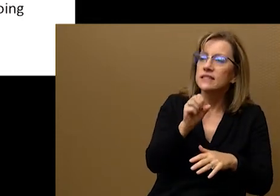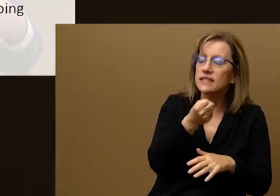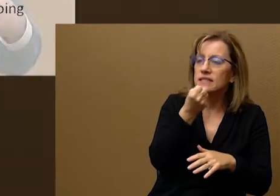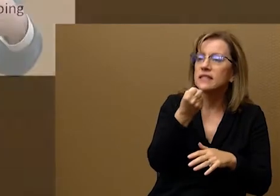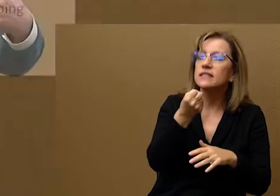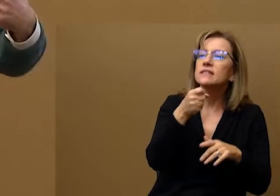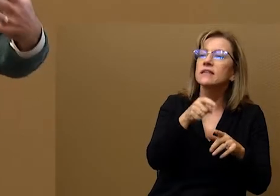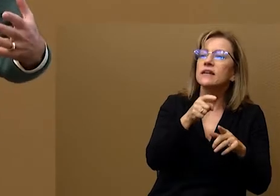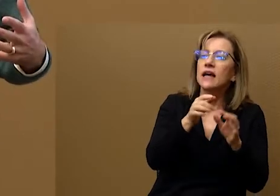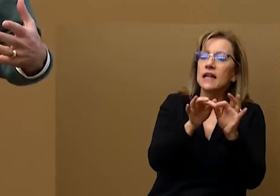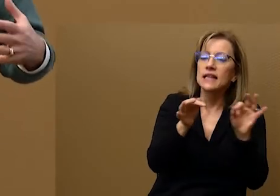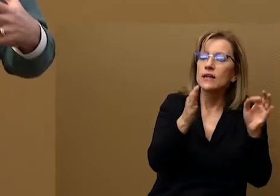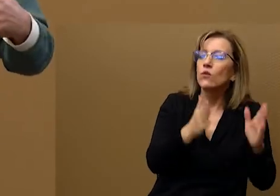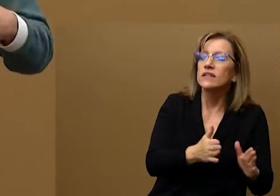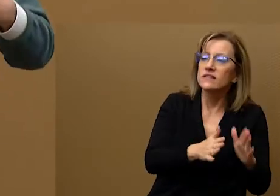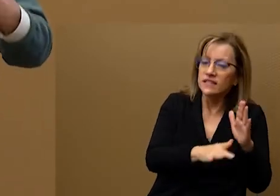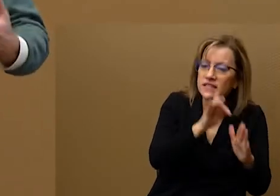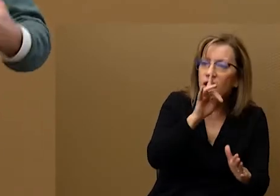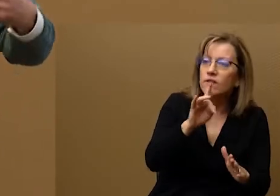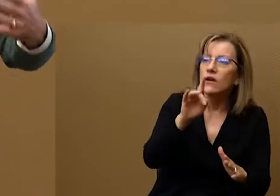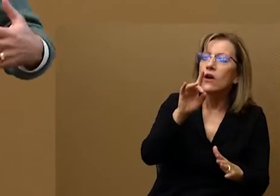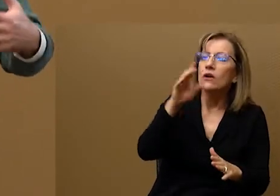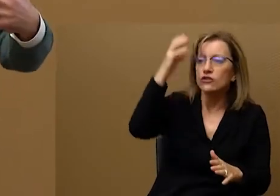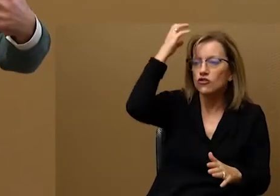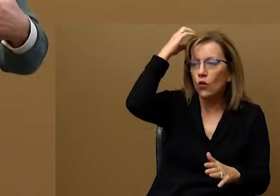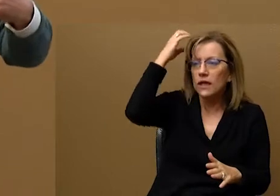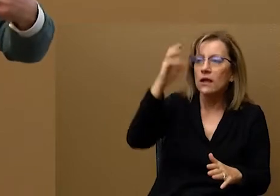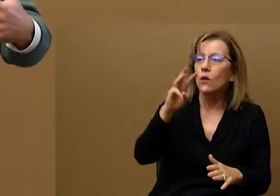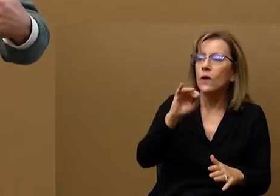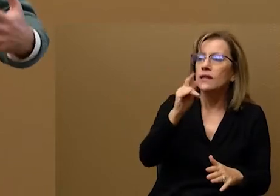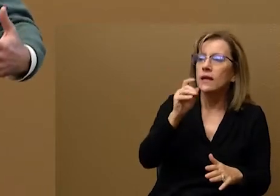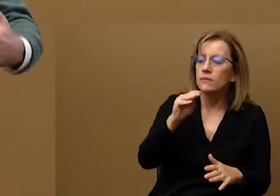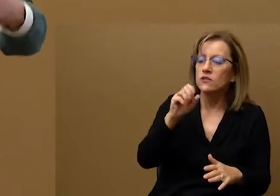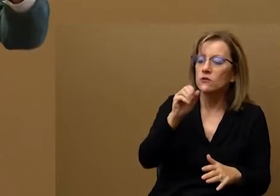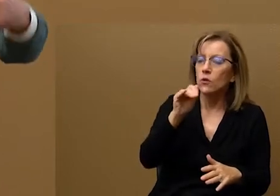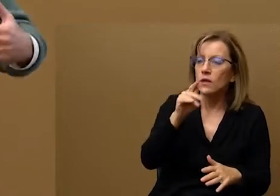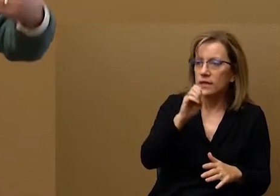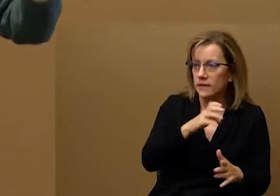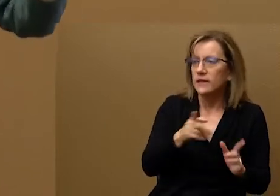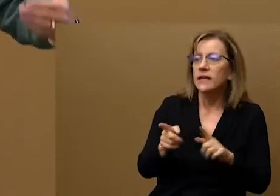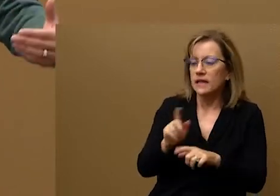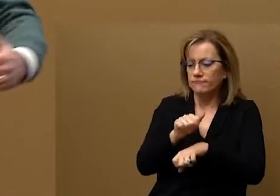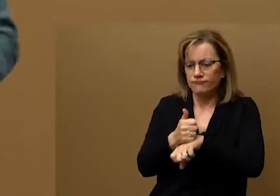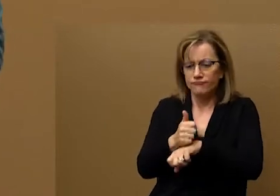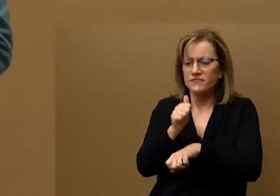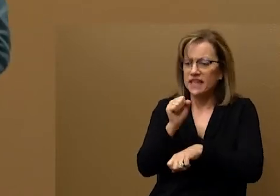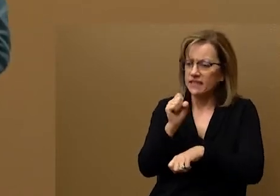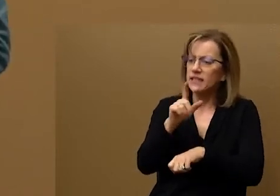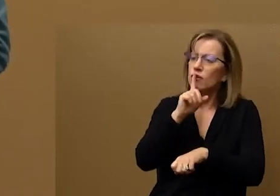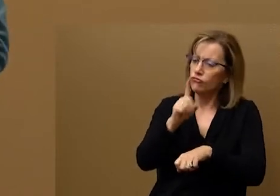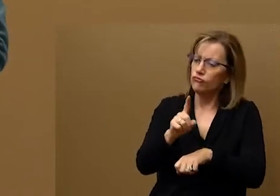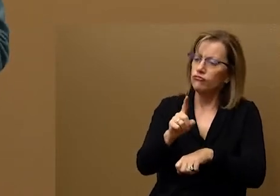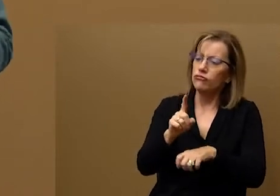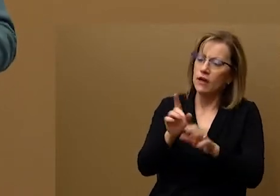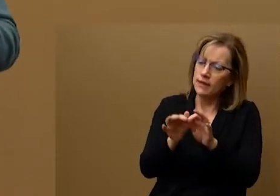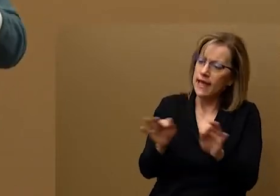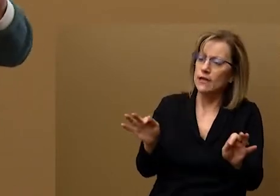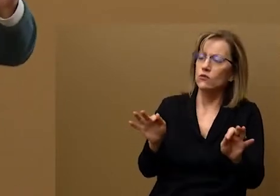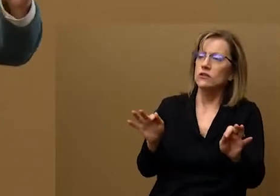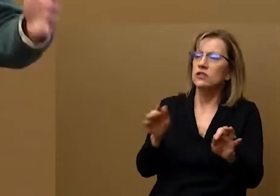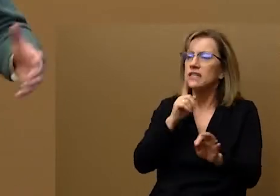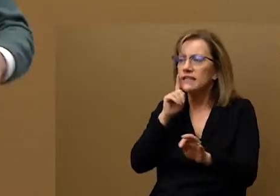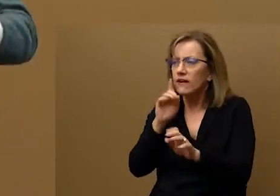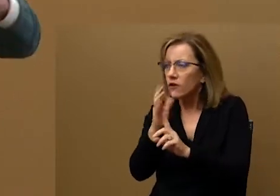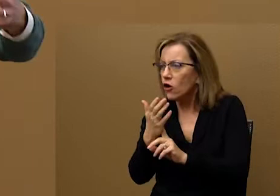1960s, William Stokoe. By 1980, that idea was pretty well established. ASL is a language, and